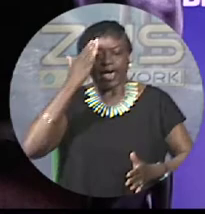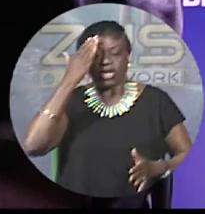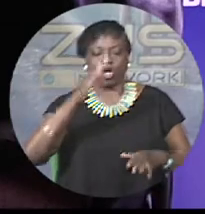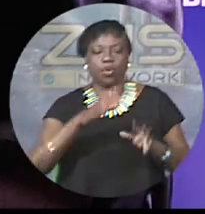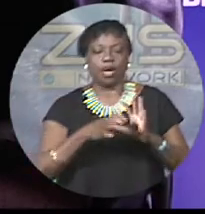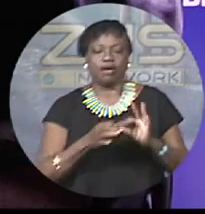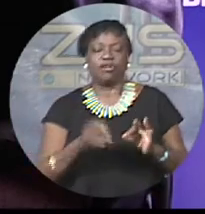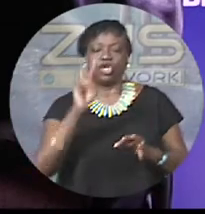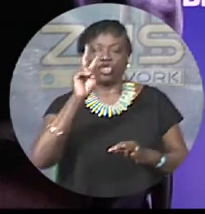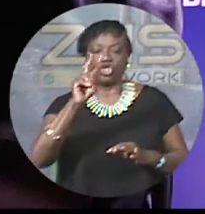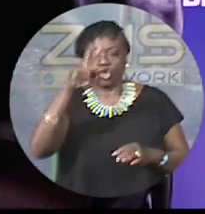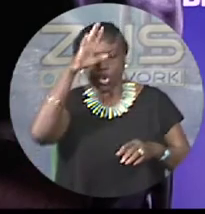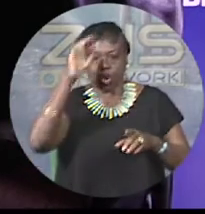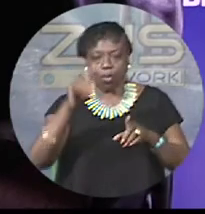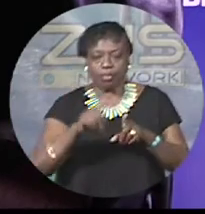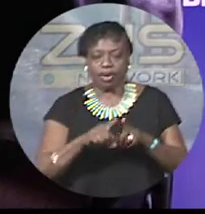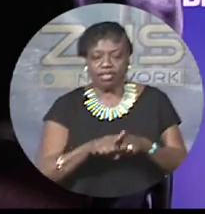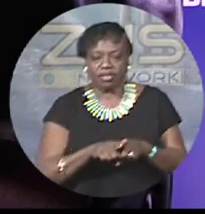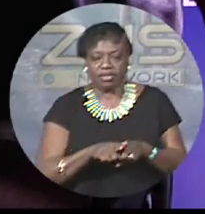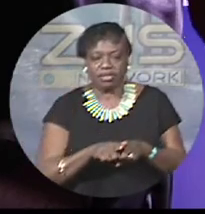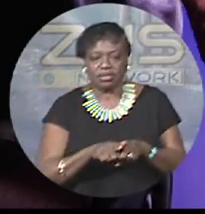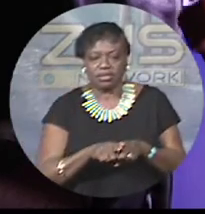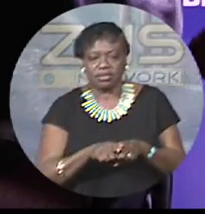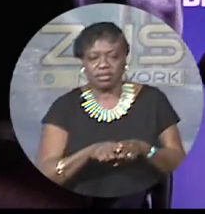Two brothers ascending